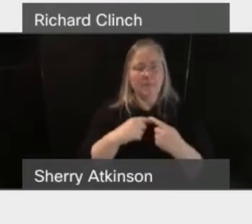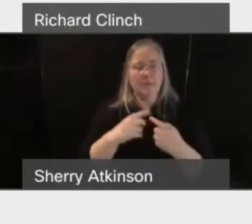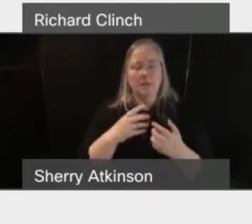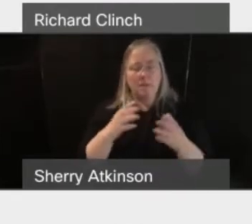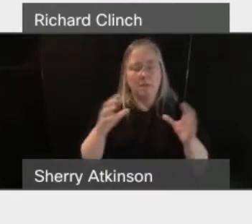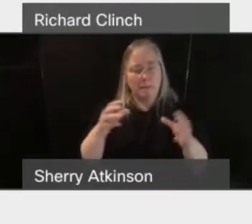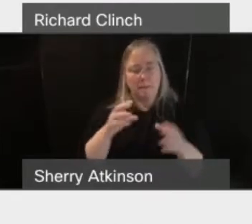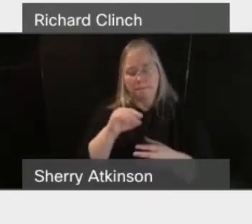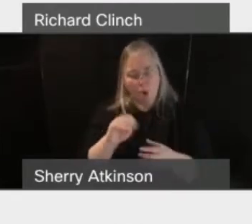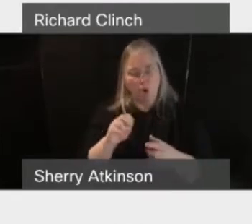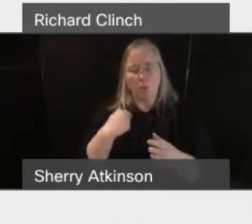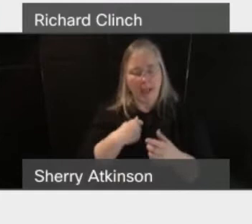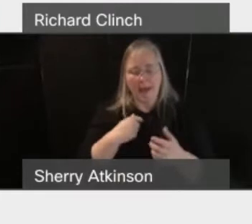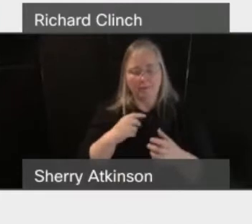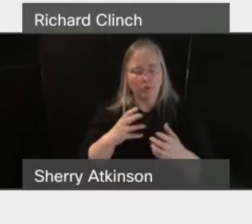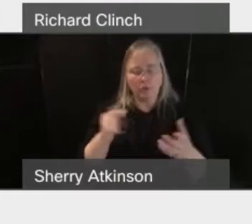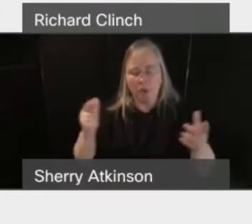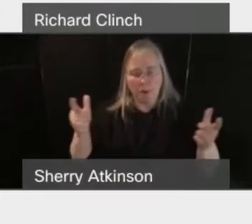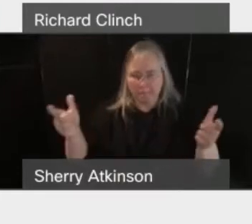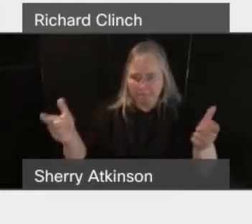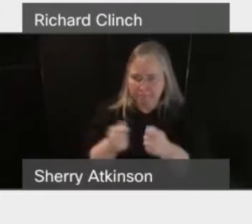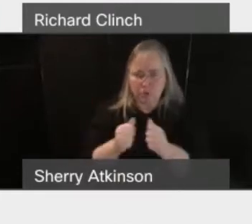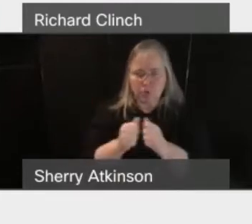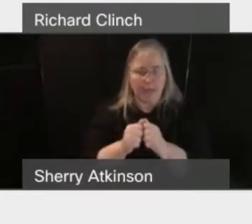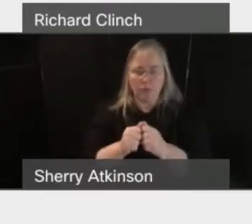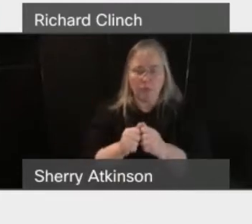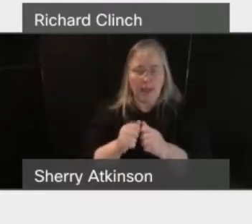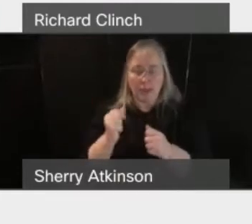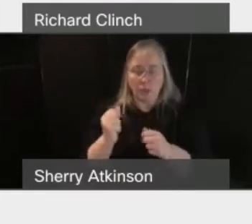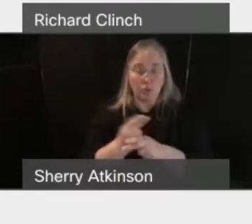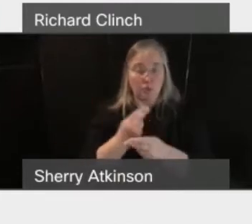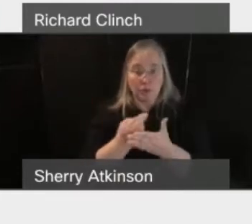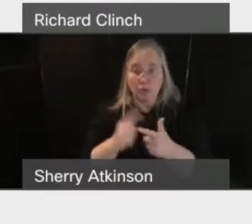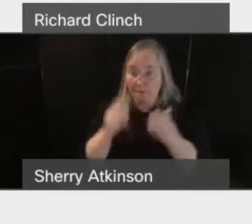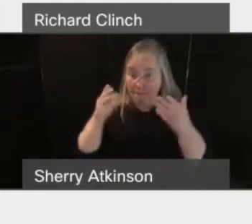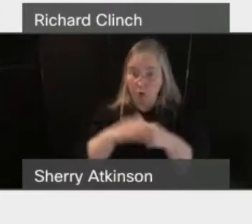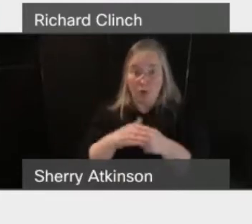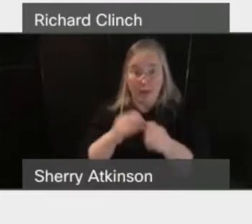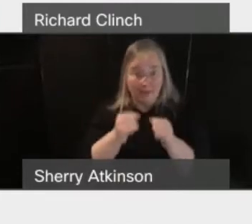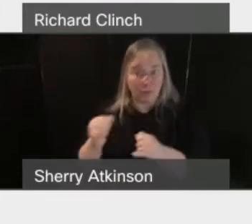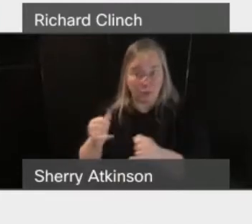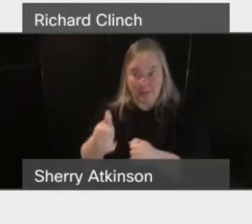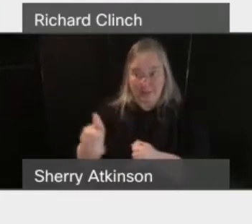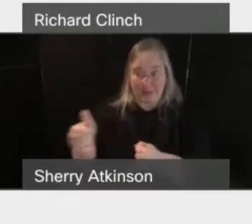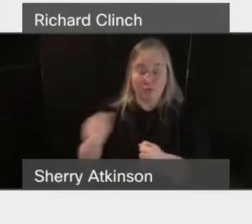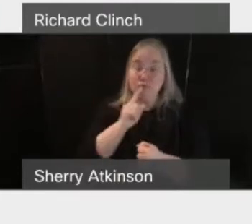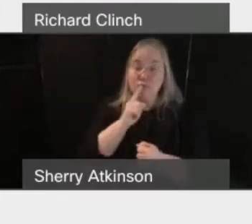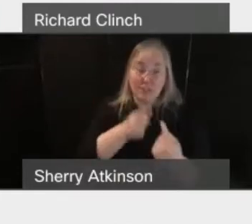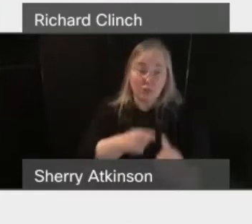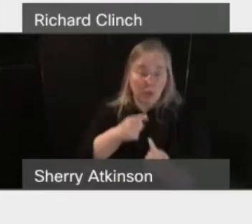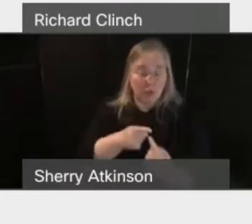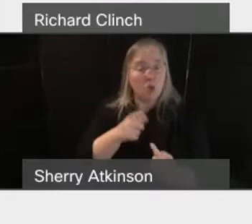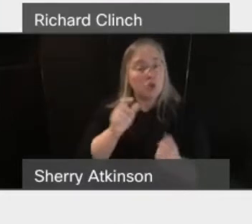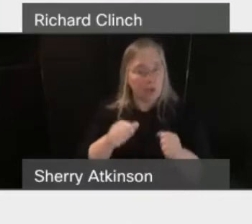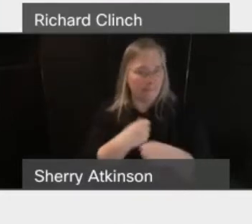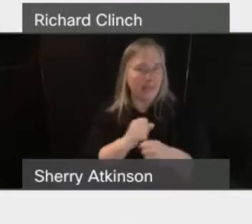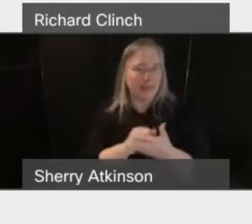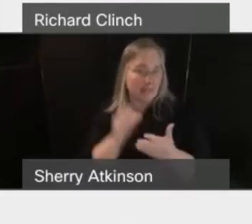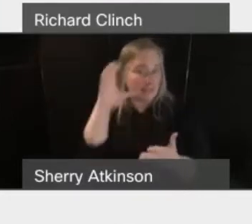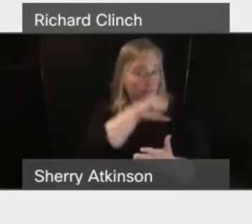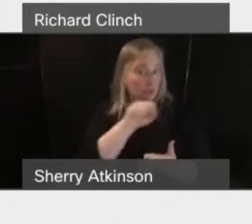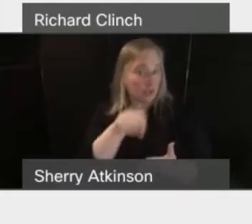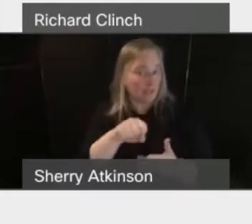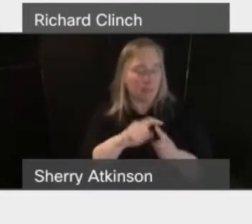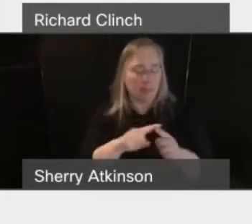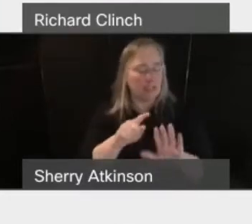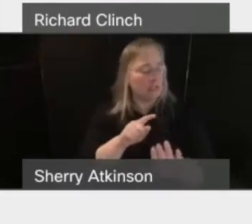focus on what matters, our most vulnerable individuals who are really struggling. And you can make that assumption, but let's not make that